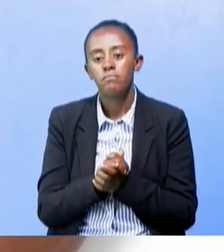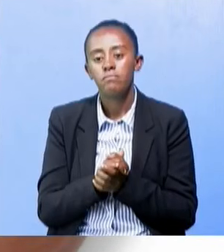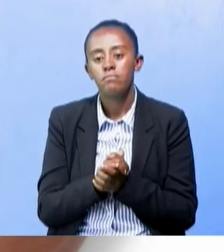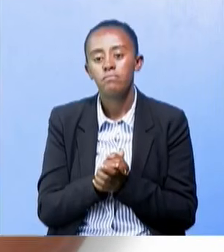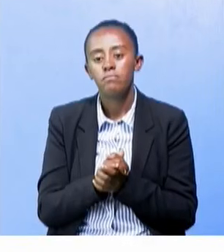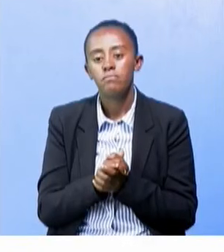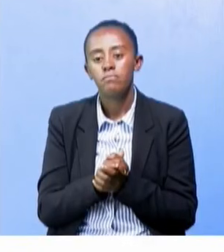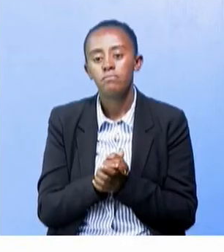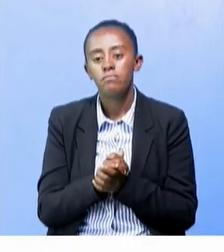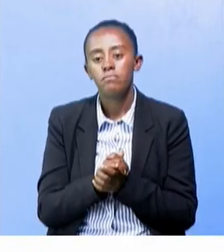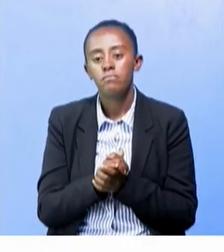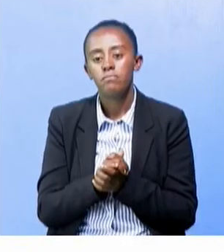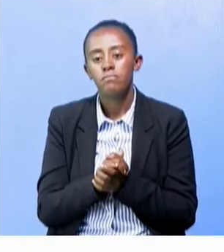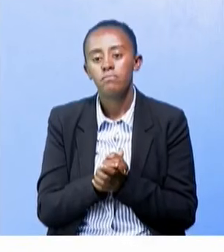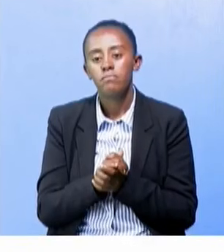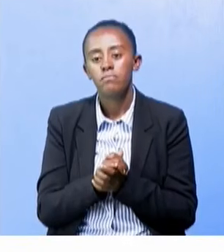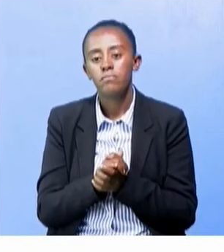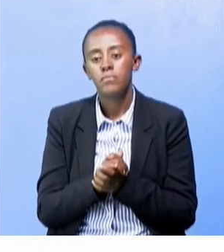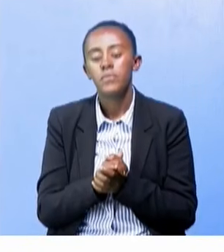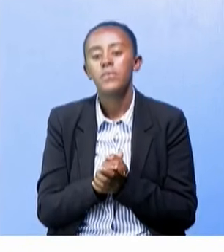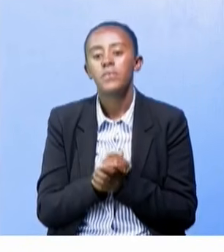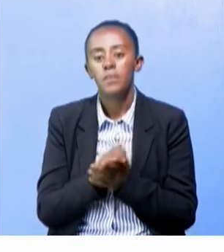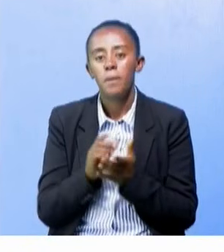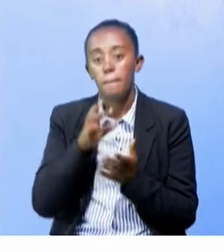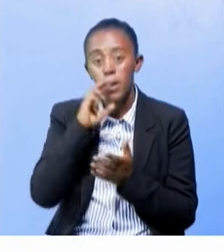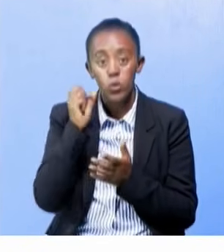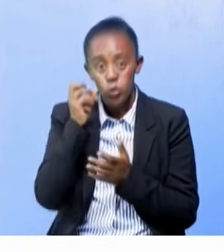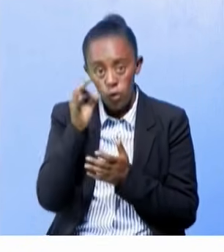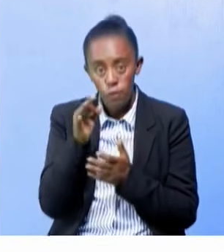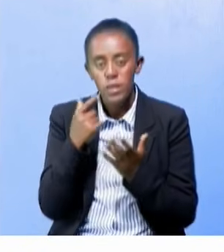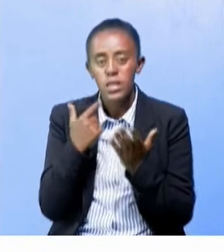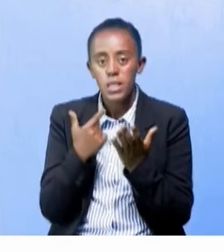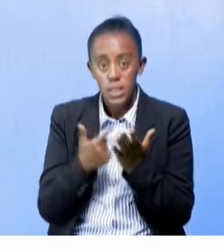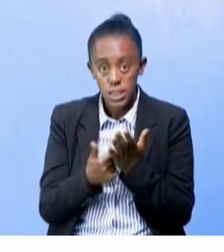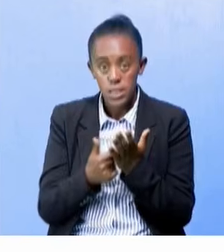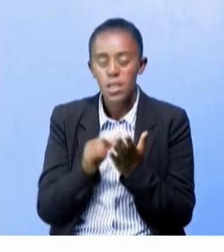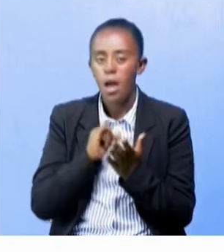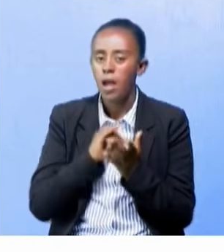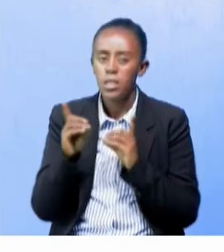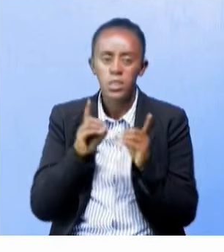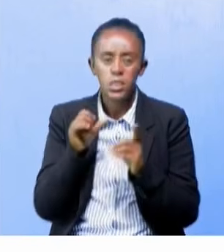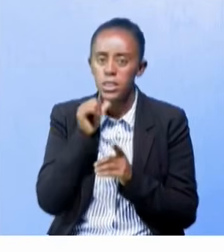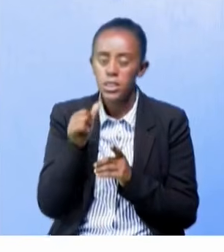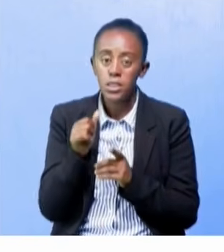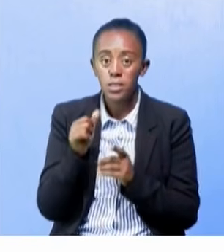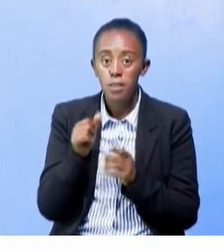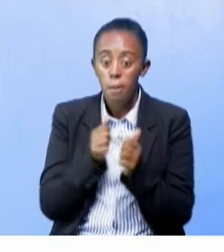Because of this, I didn't pass the exam.